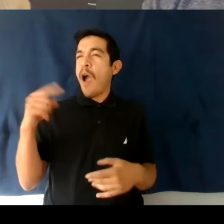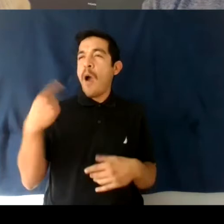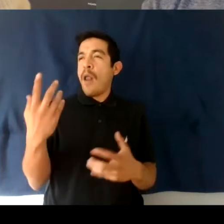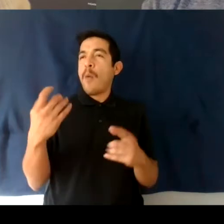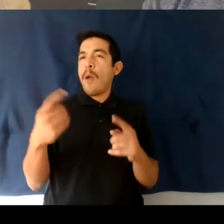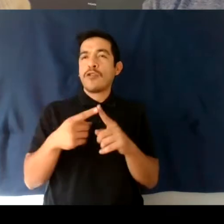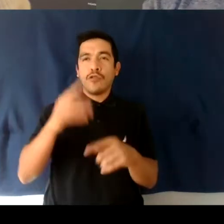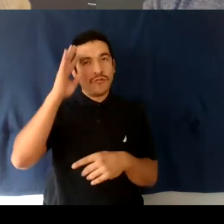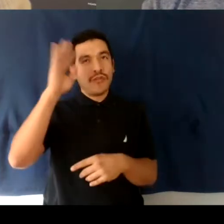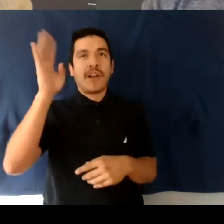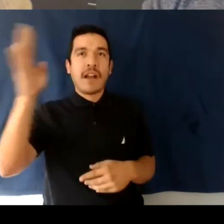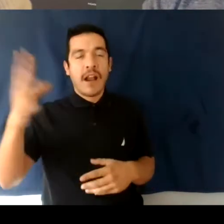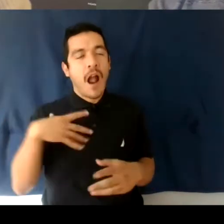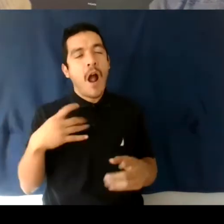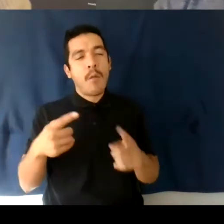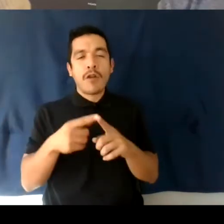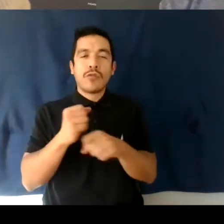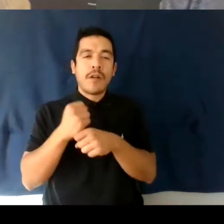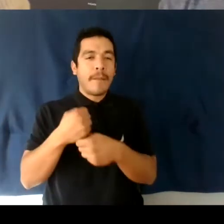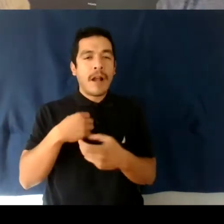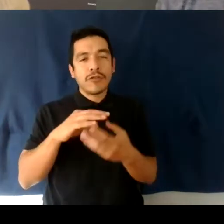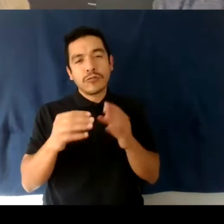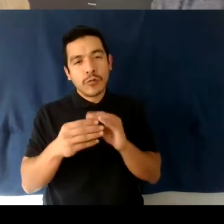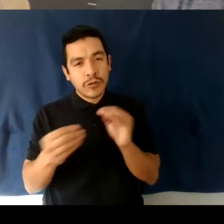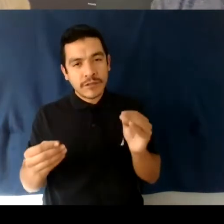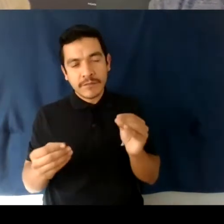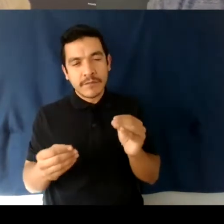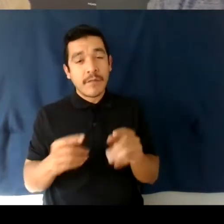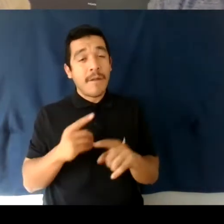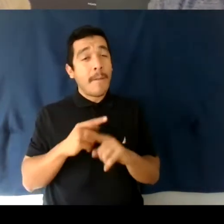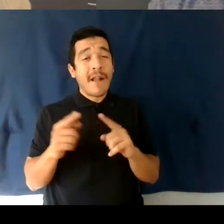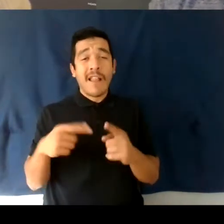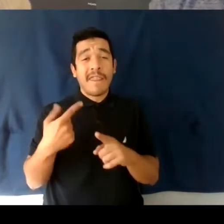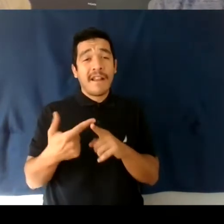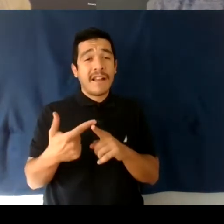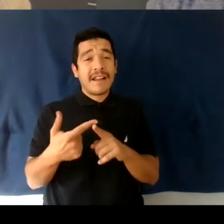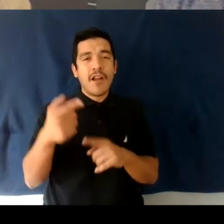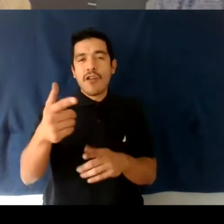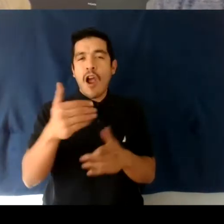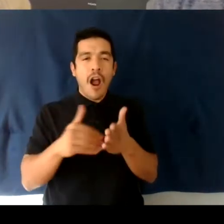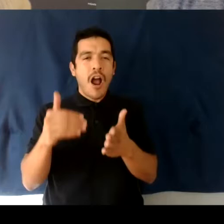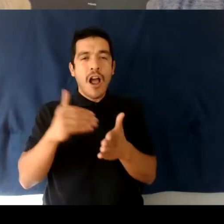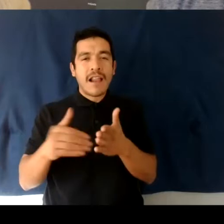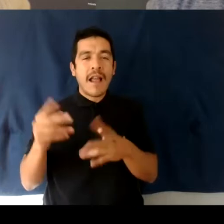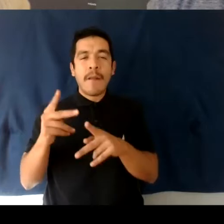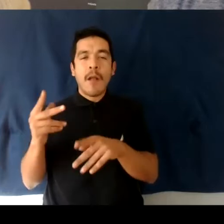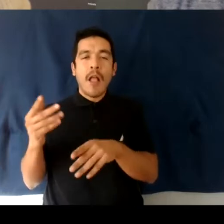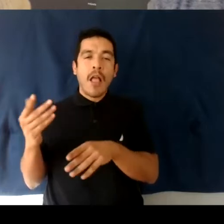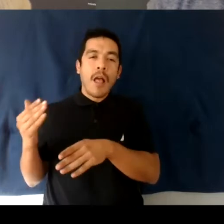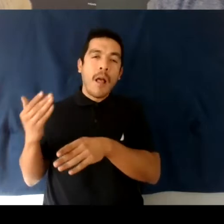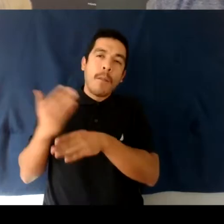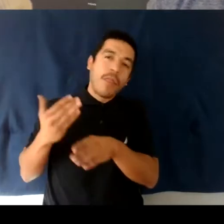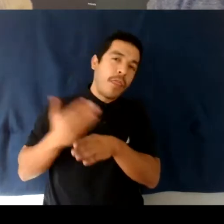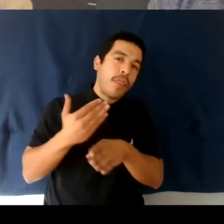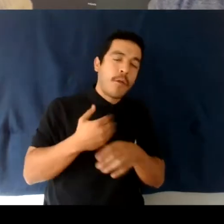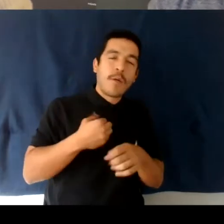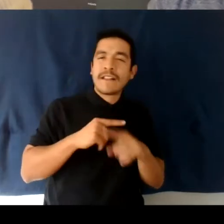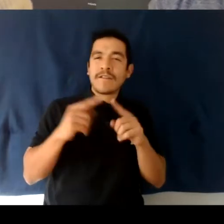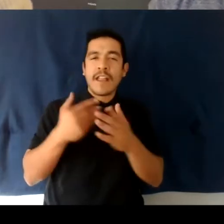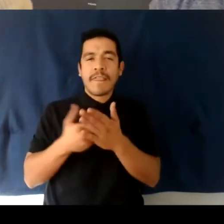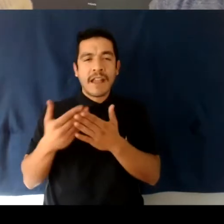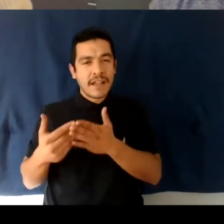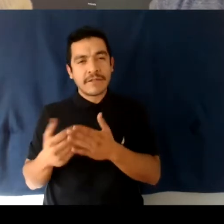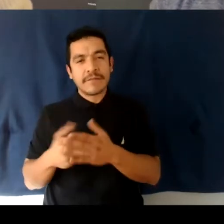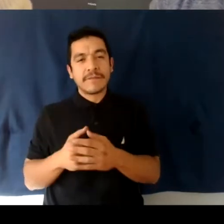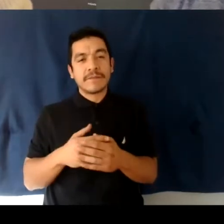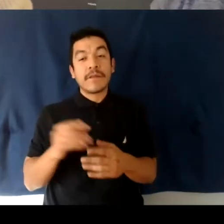want to tell my own stories. But then it's like you're constantly being bombarded by all of these different things. And it's also just